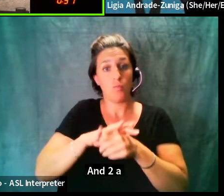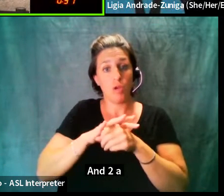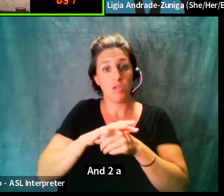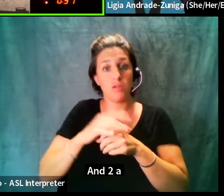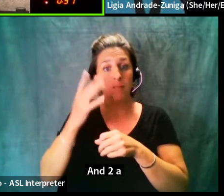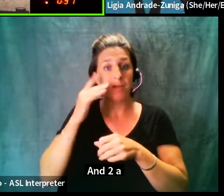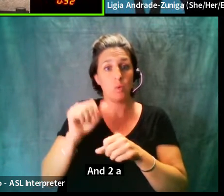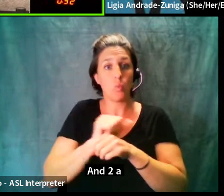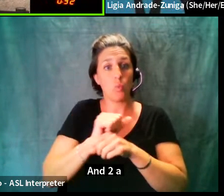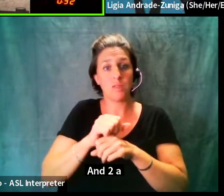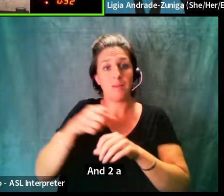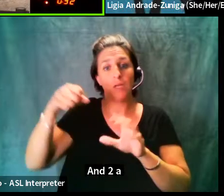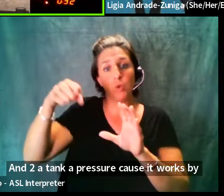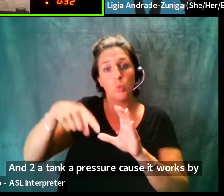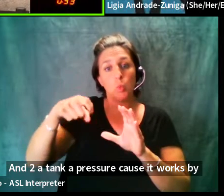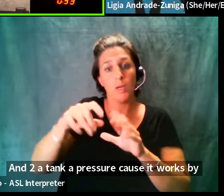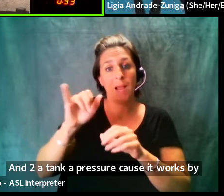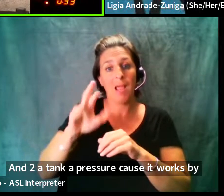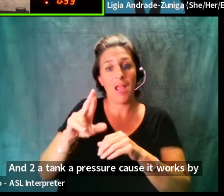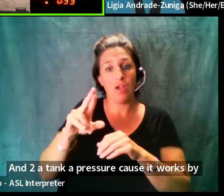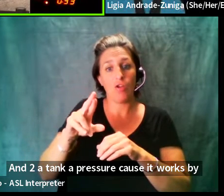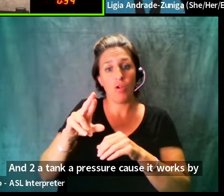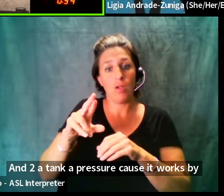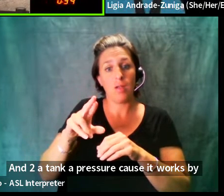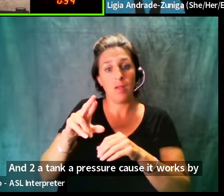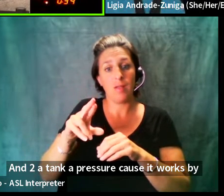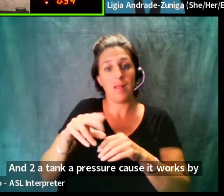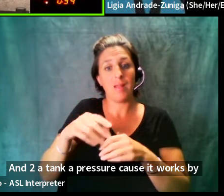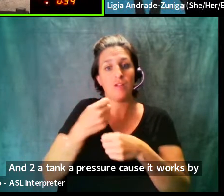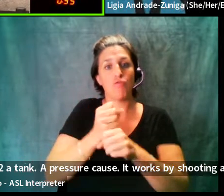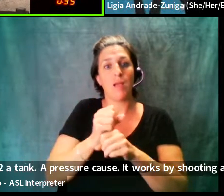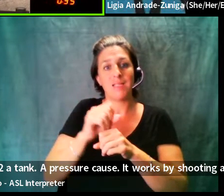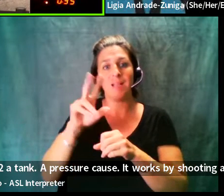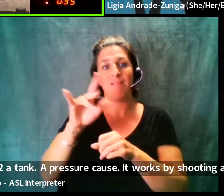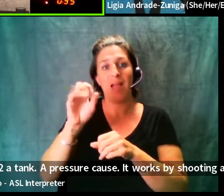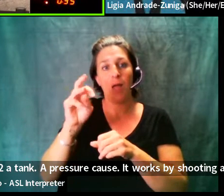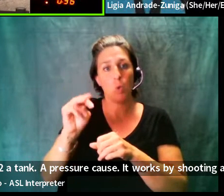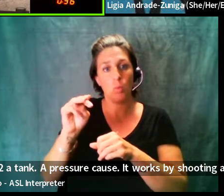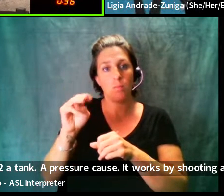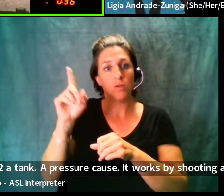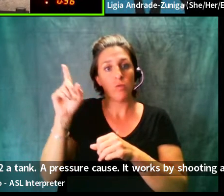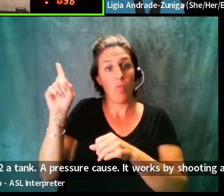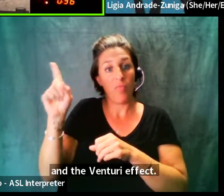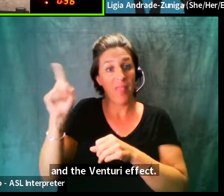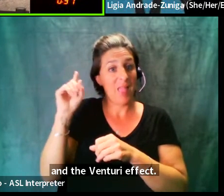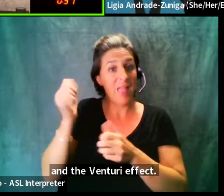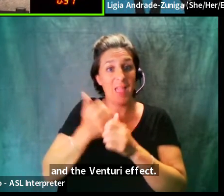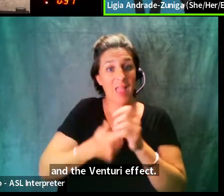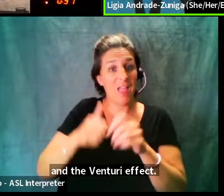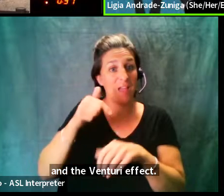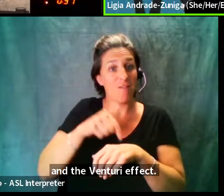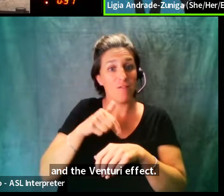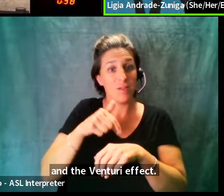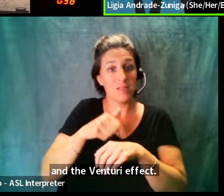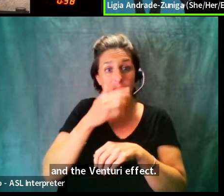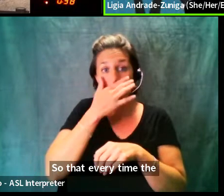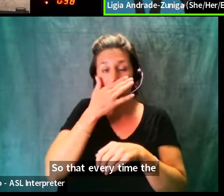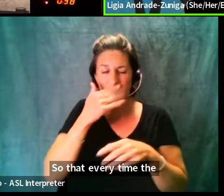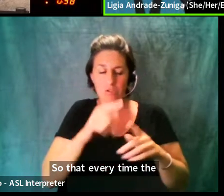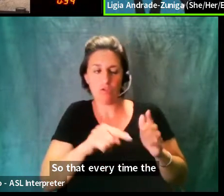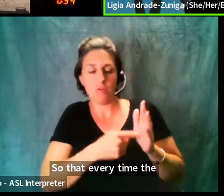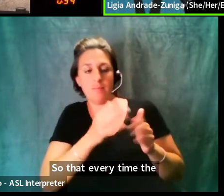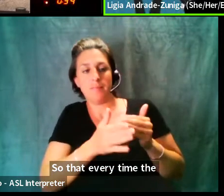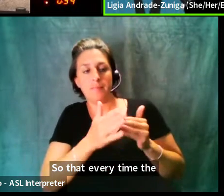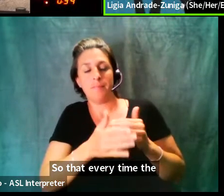works by shooting air, and the Venturi effect creates the vacuum. So that every time the Can you start wrapping pressure up your-